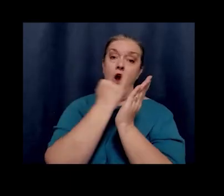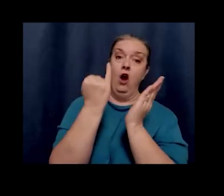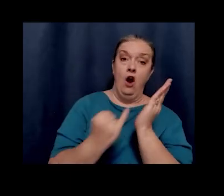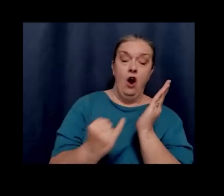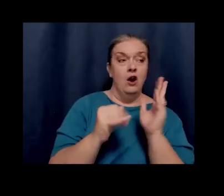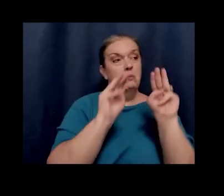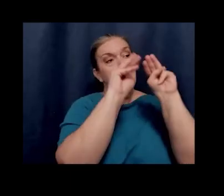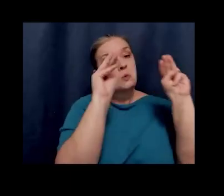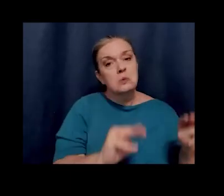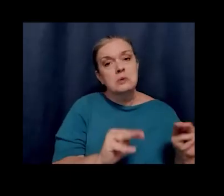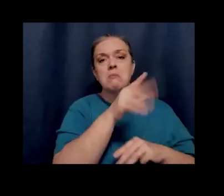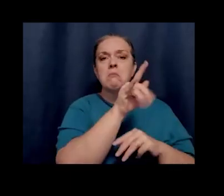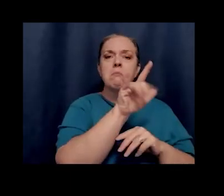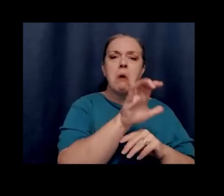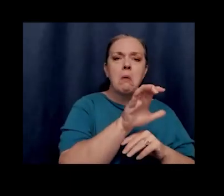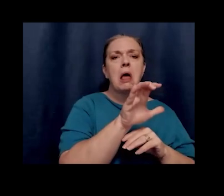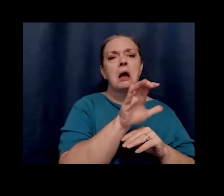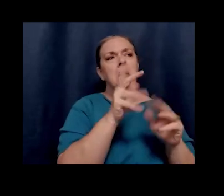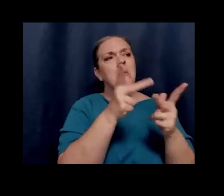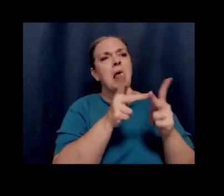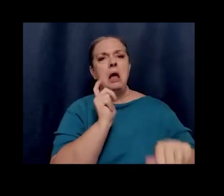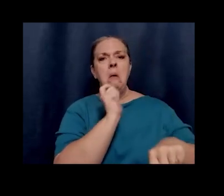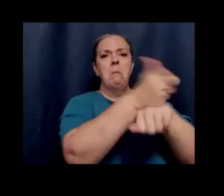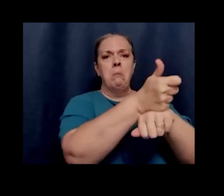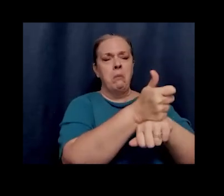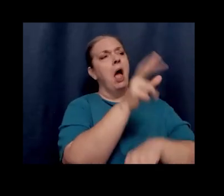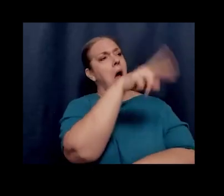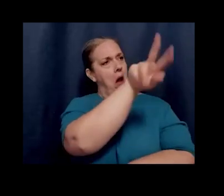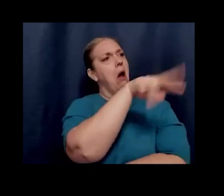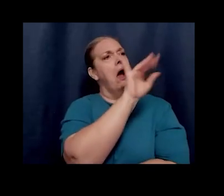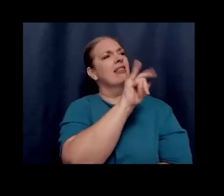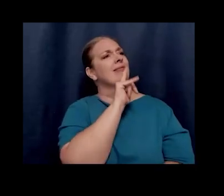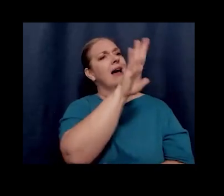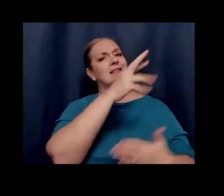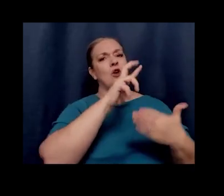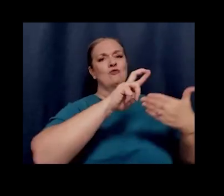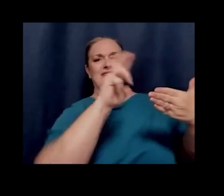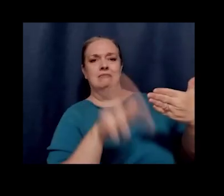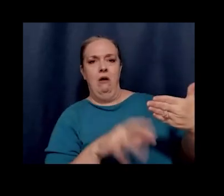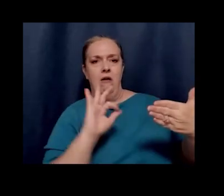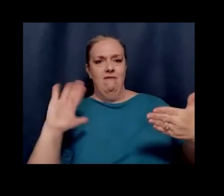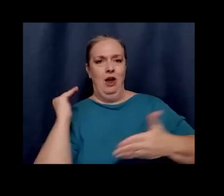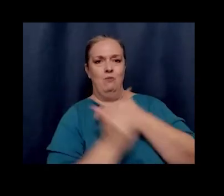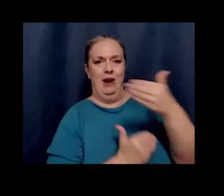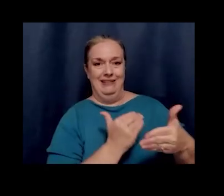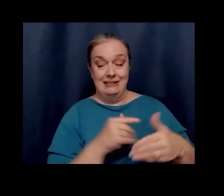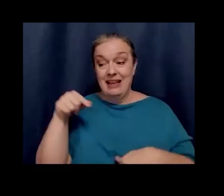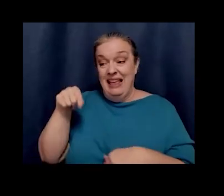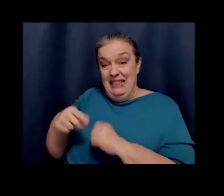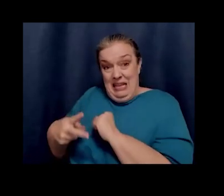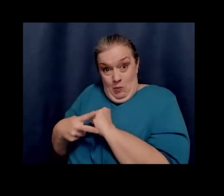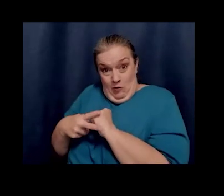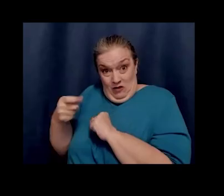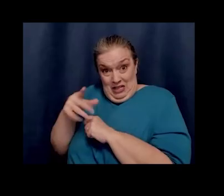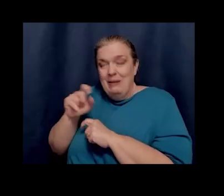monument represents the output of experience and process, these preserved sites represent all the input. And I would